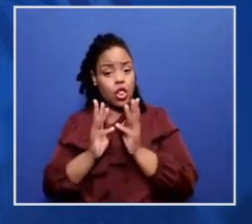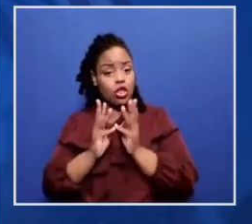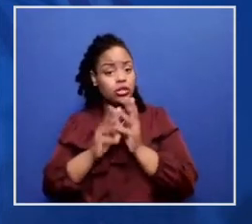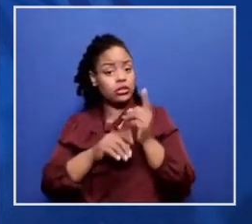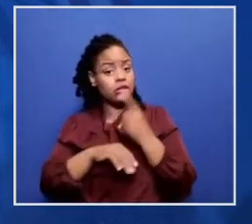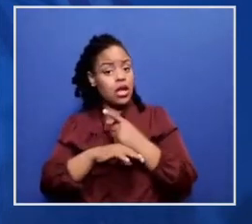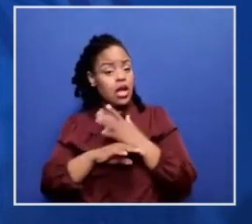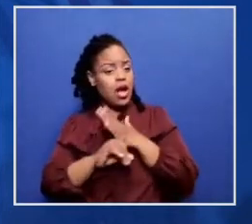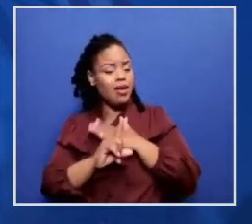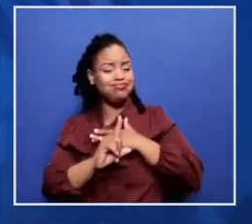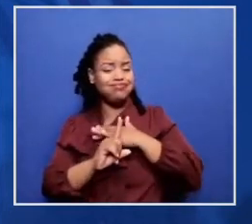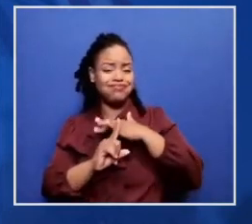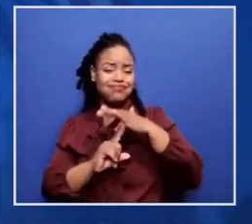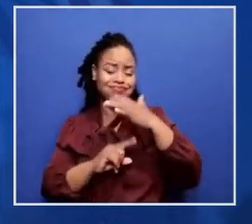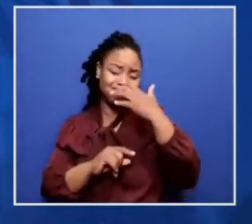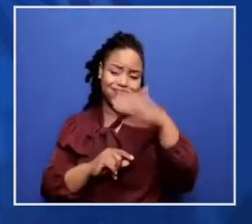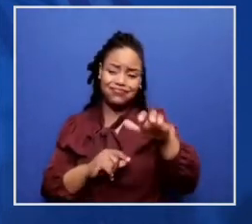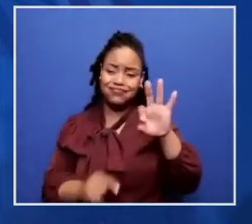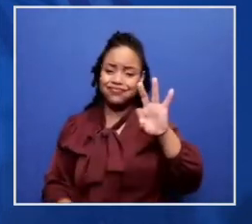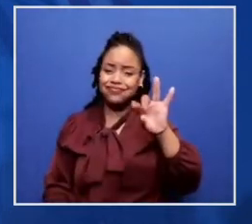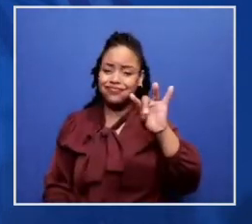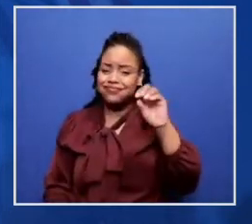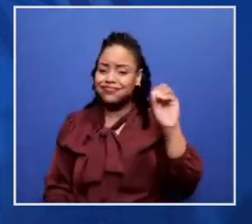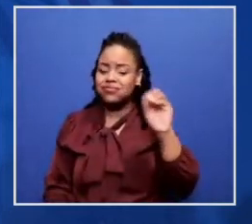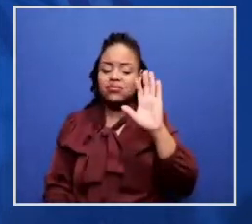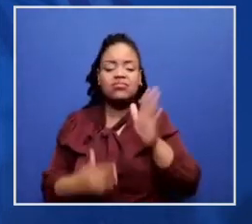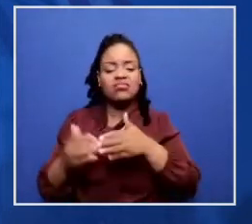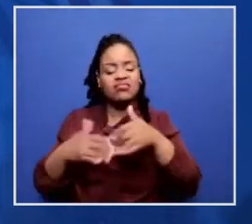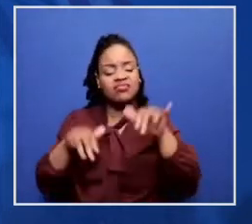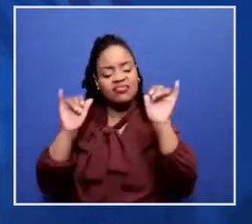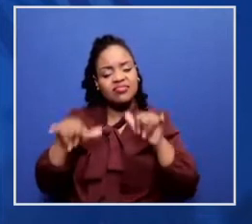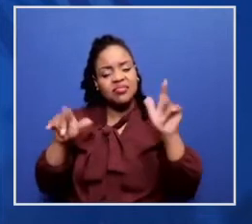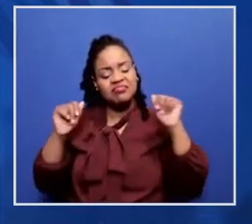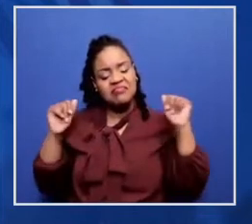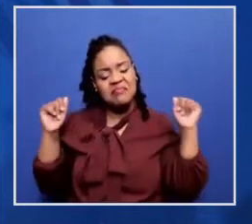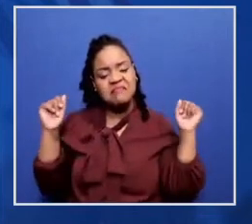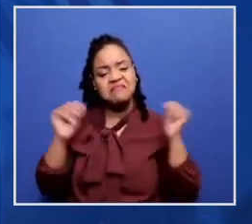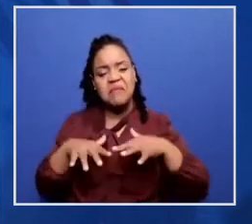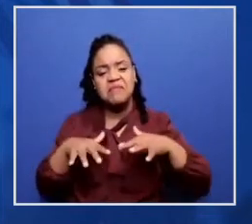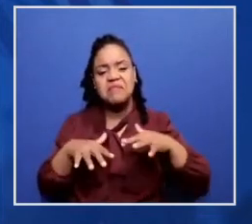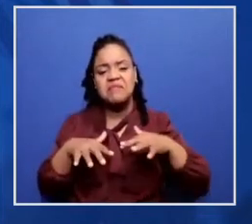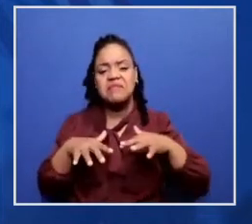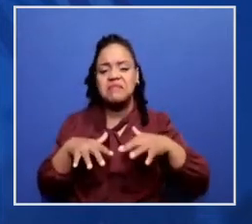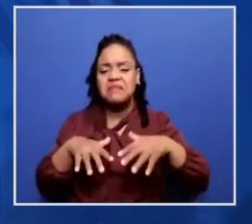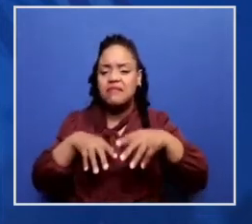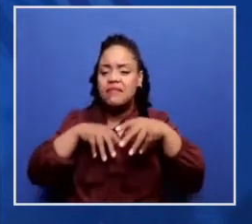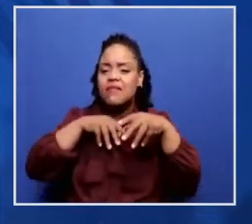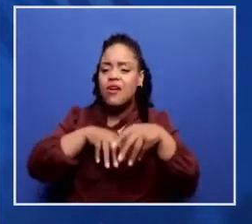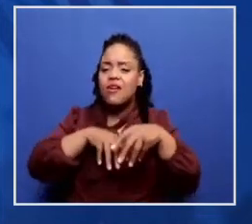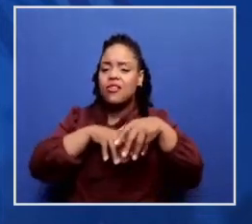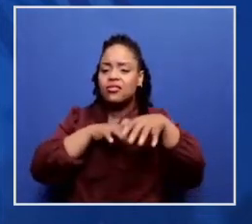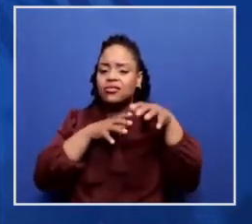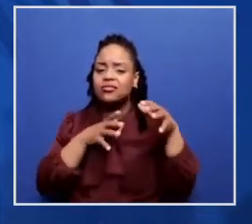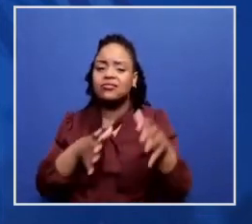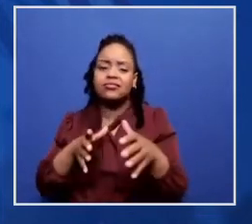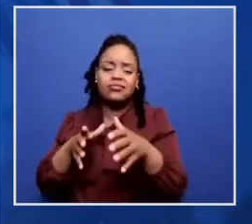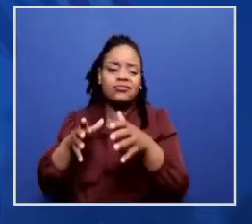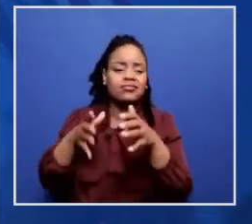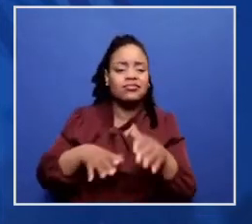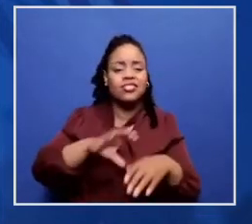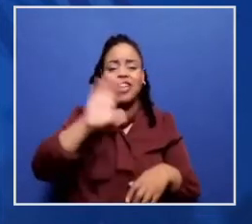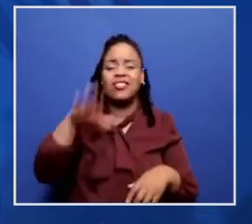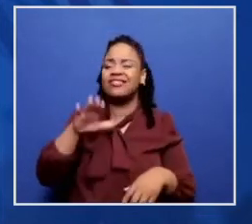thousands, and then they marched by Dr. King's side all the way to Chicago's City Hall. They were unwavering in their belief that freedoms they were